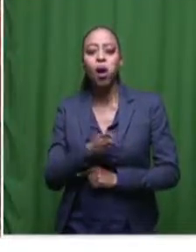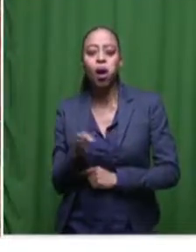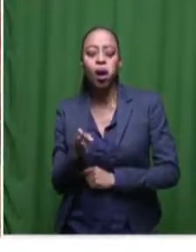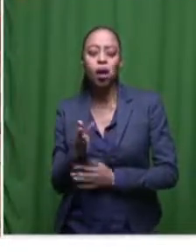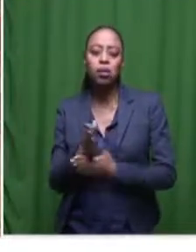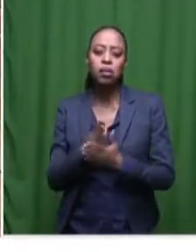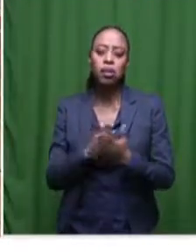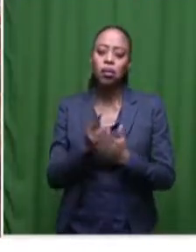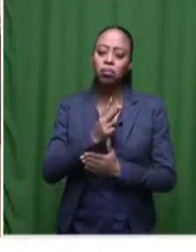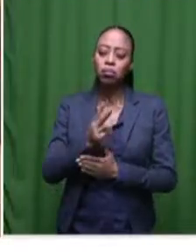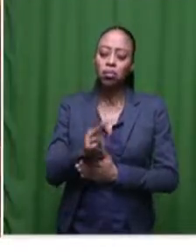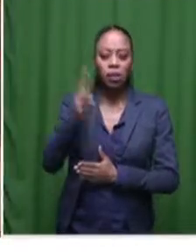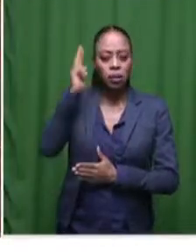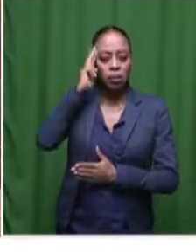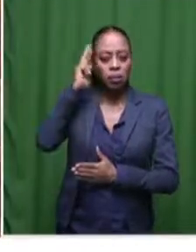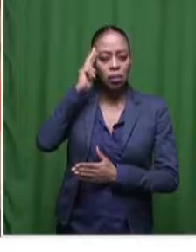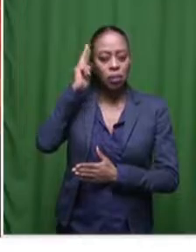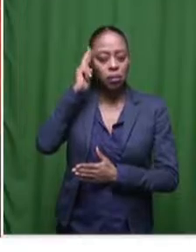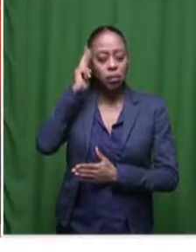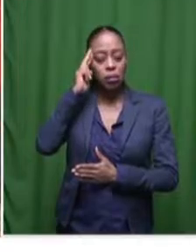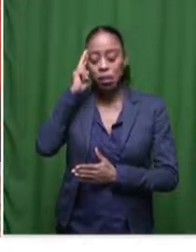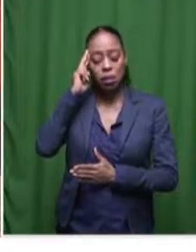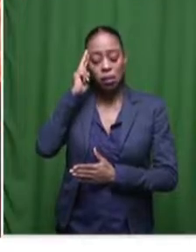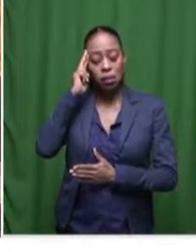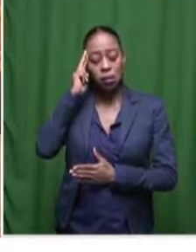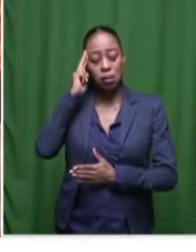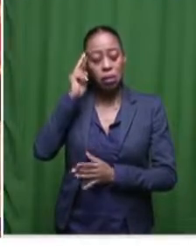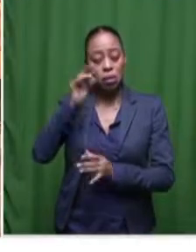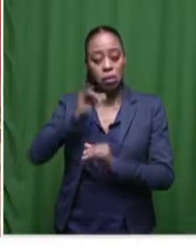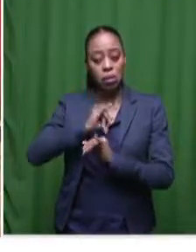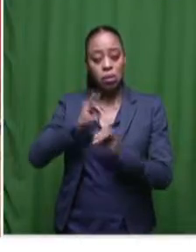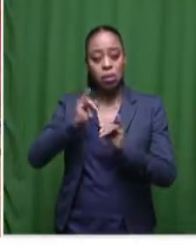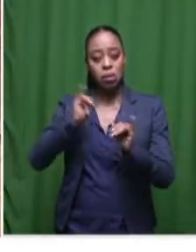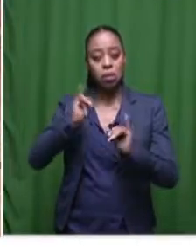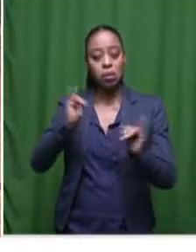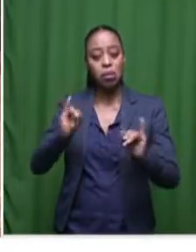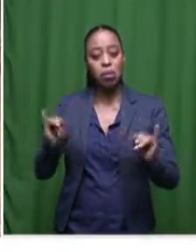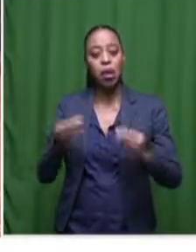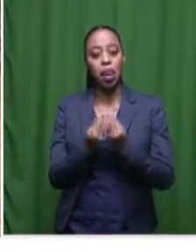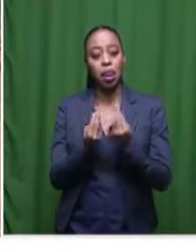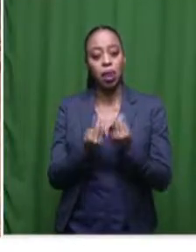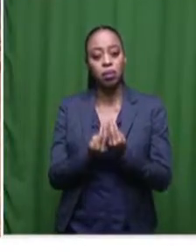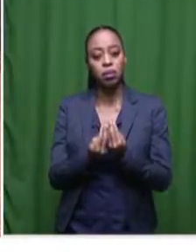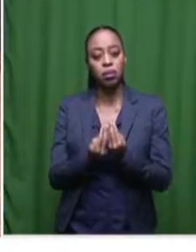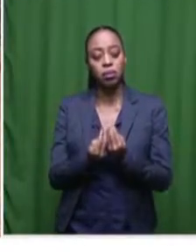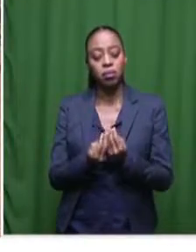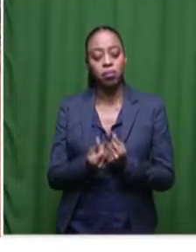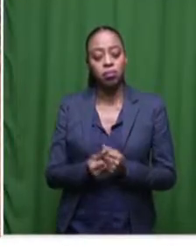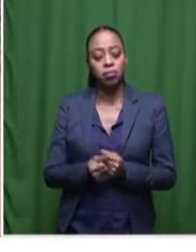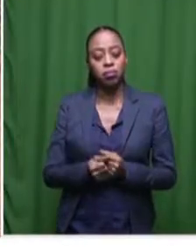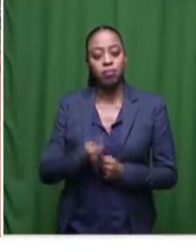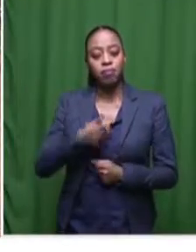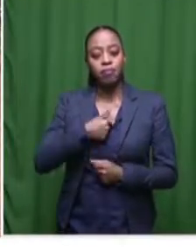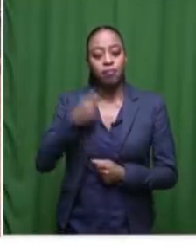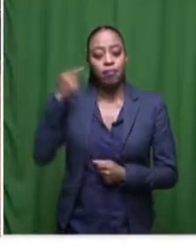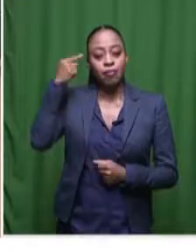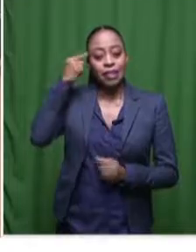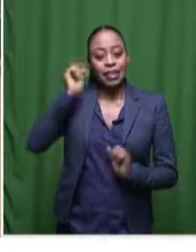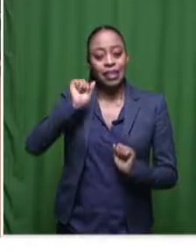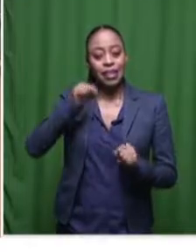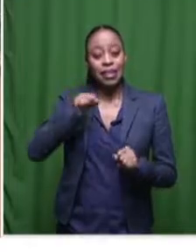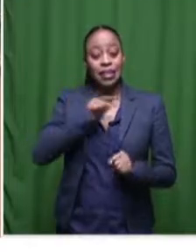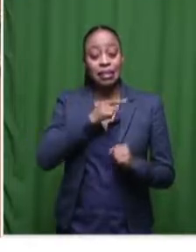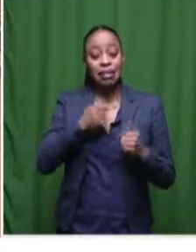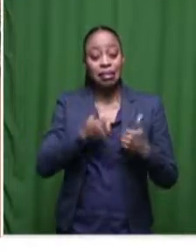at it and remember an inglorious past, as you've just raised. And I do think that's going to be a